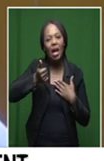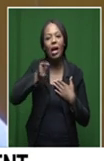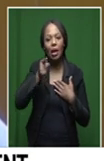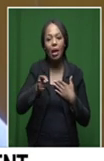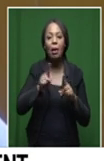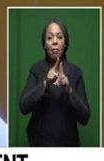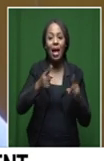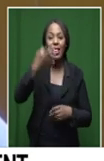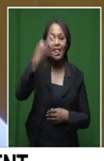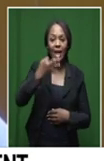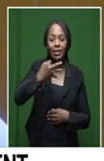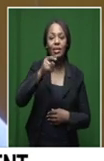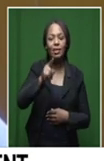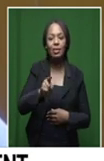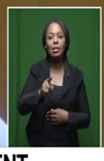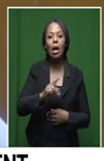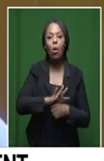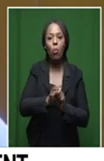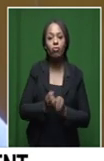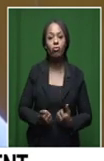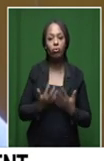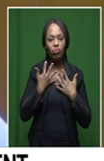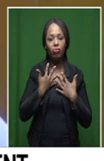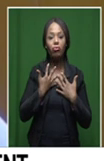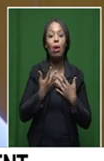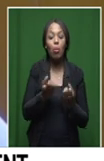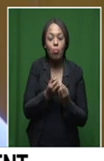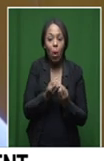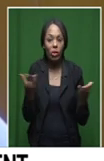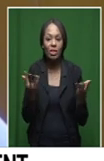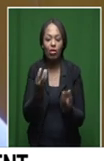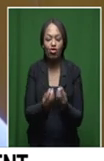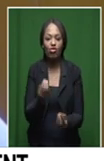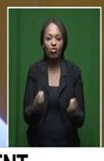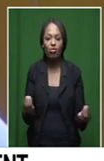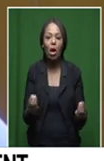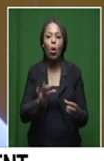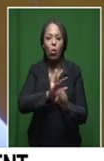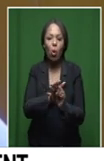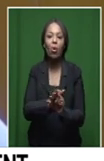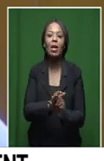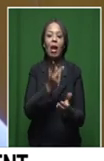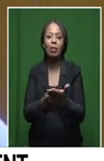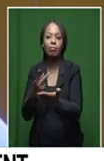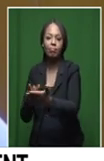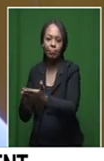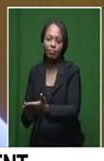wave, we saw an increased proportion of COVID cases and COVID